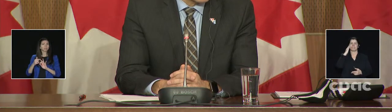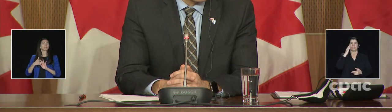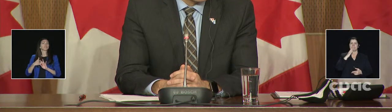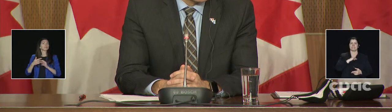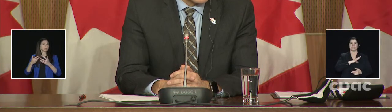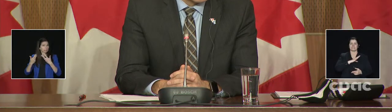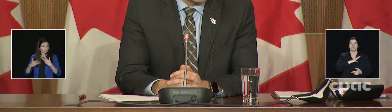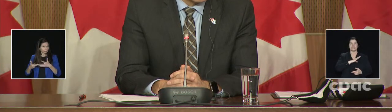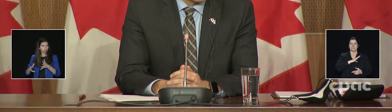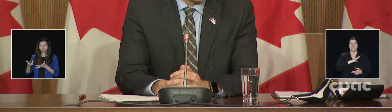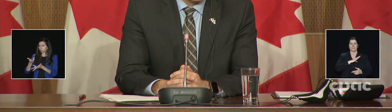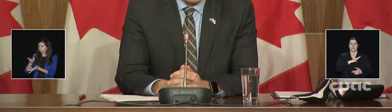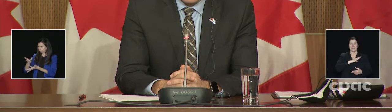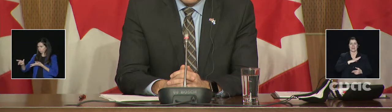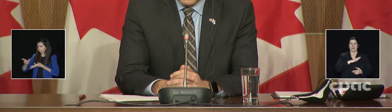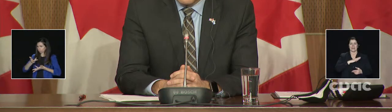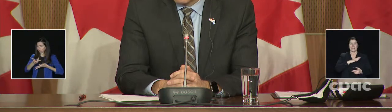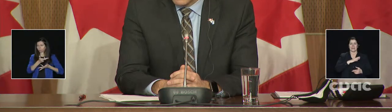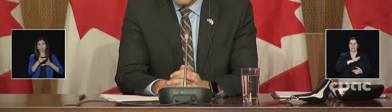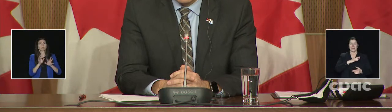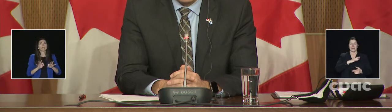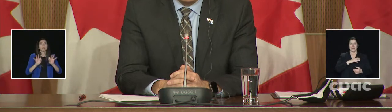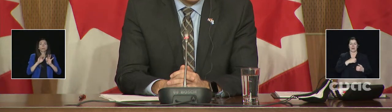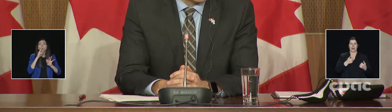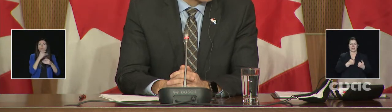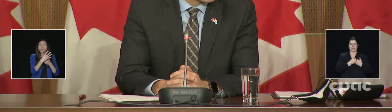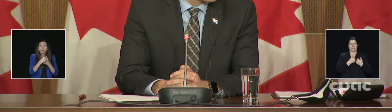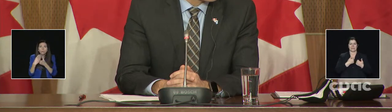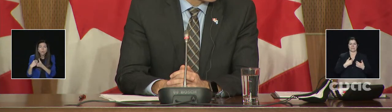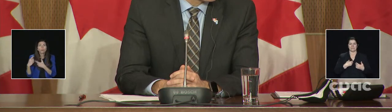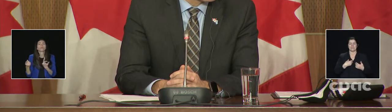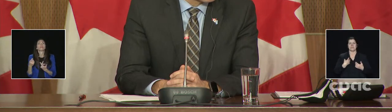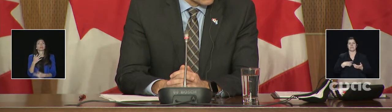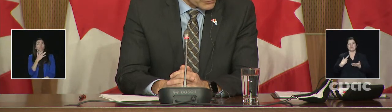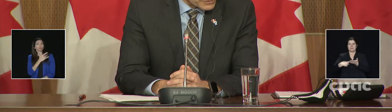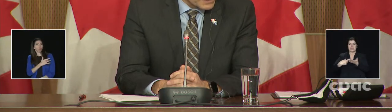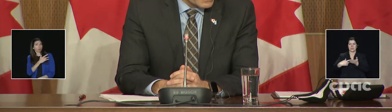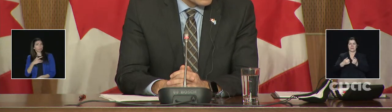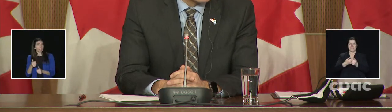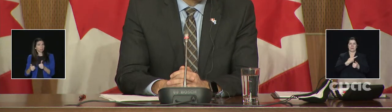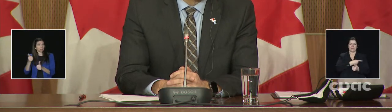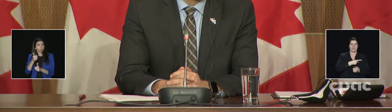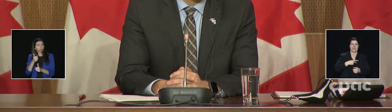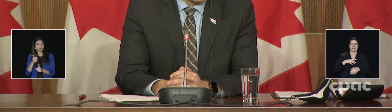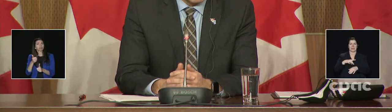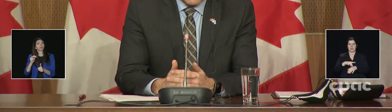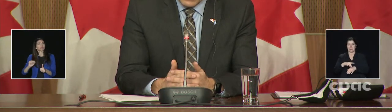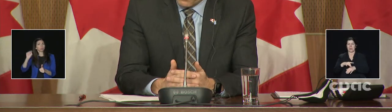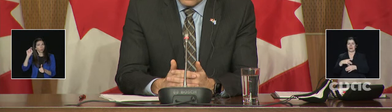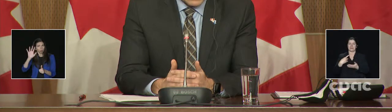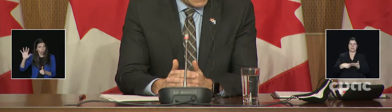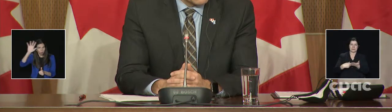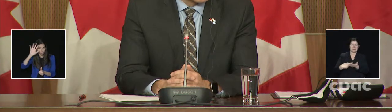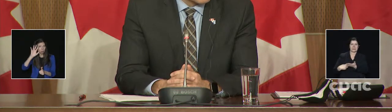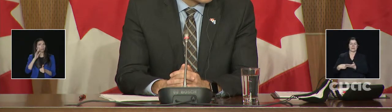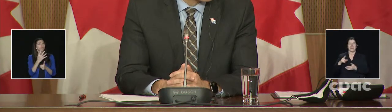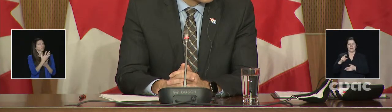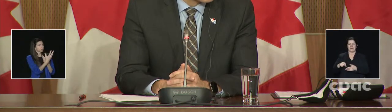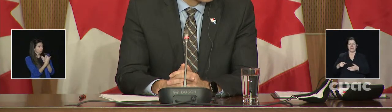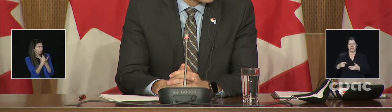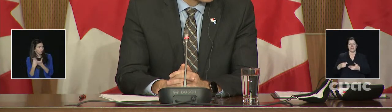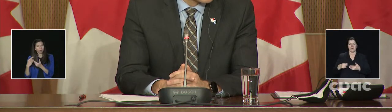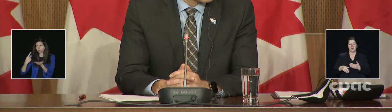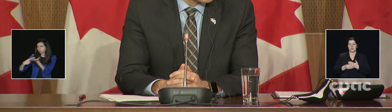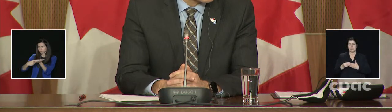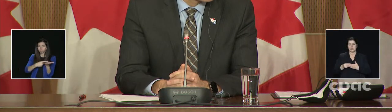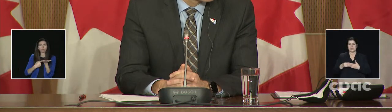important stakeholders, including provinces and territories with which we need to work. and I will hopefully have something soon